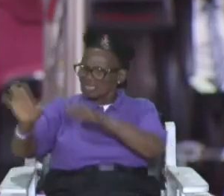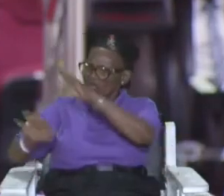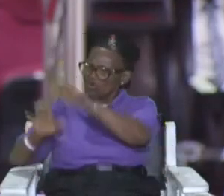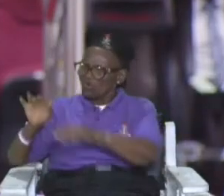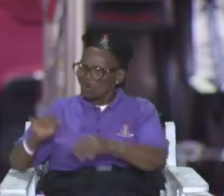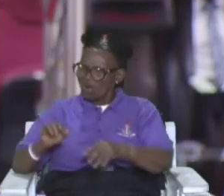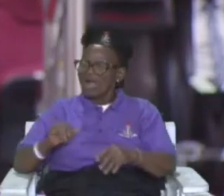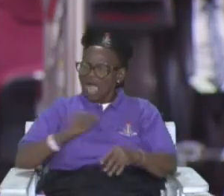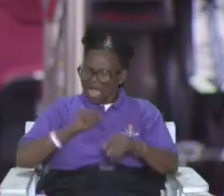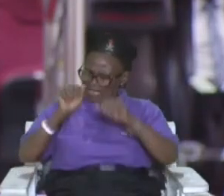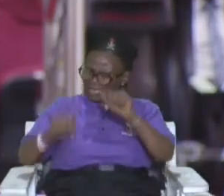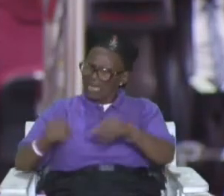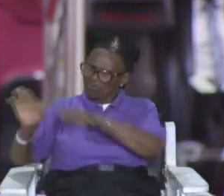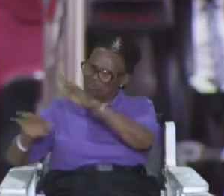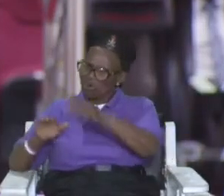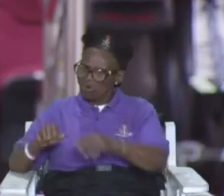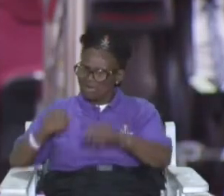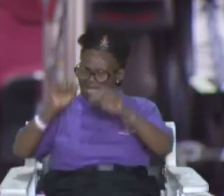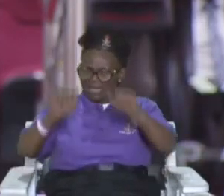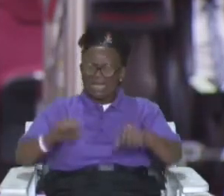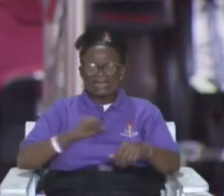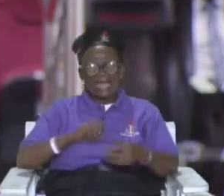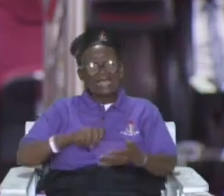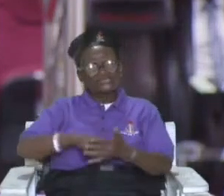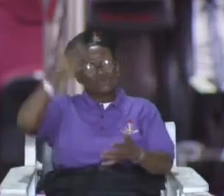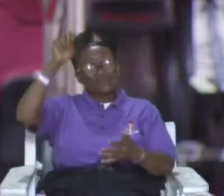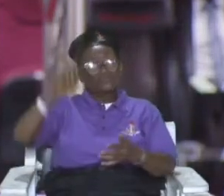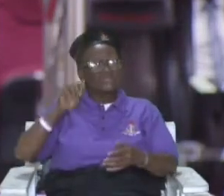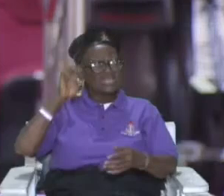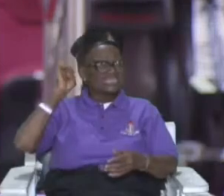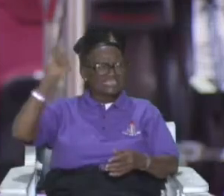jump? He found that he could jump.